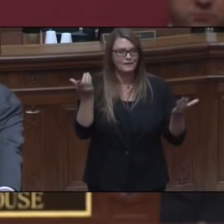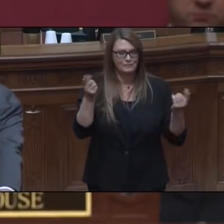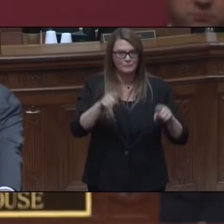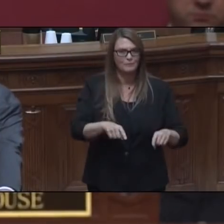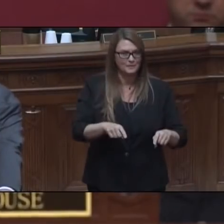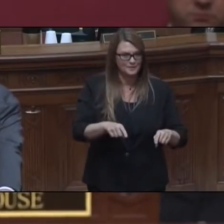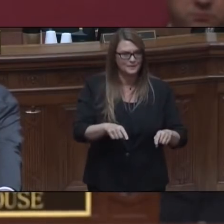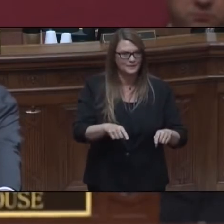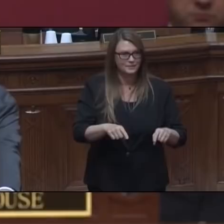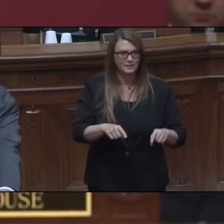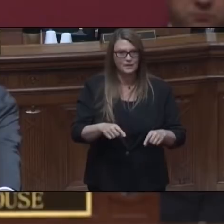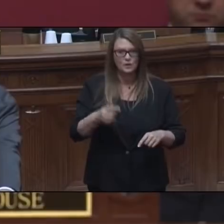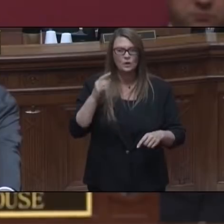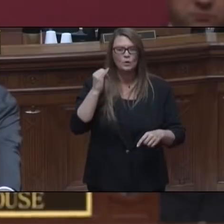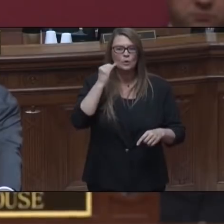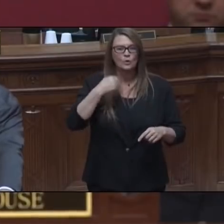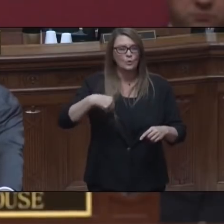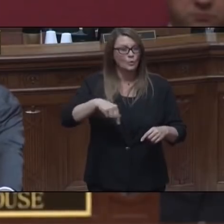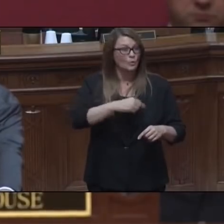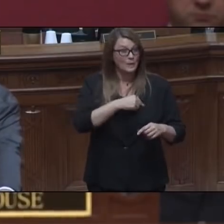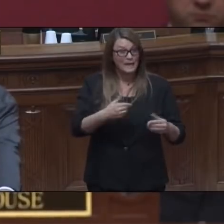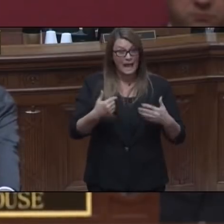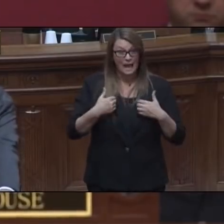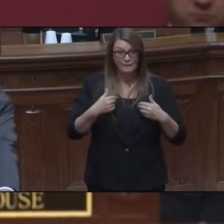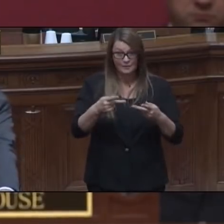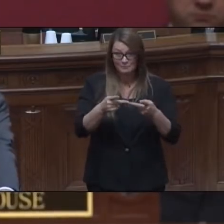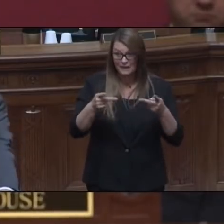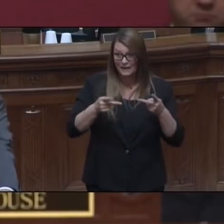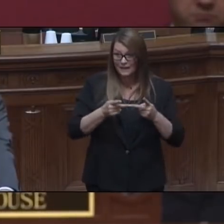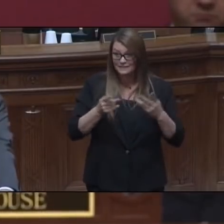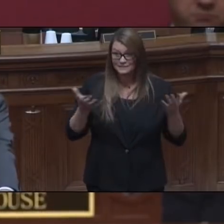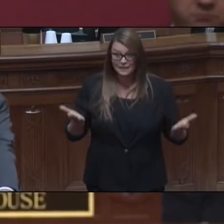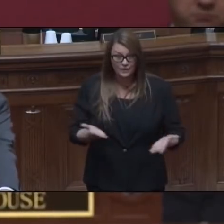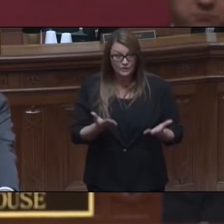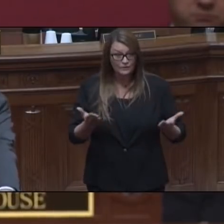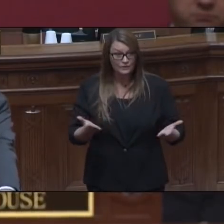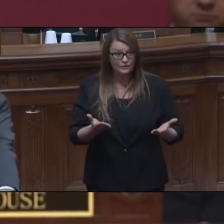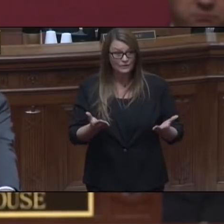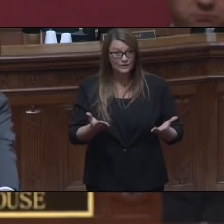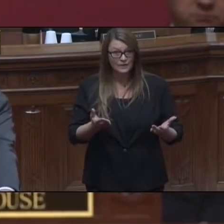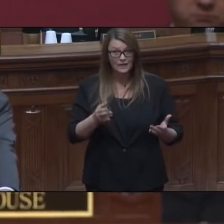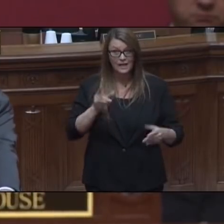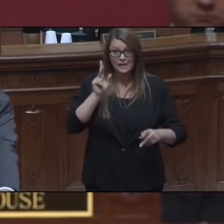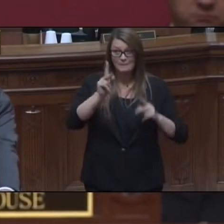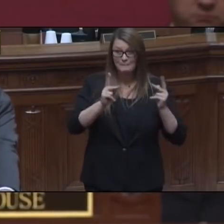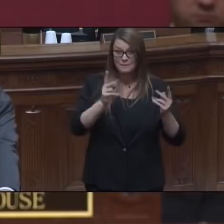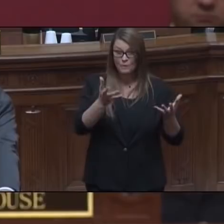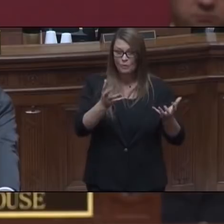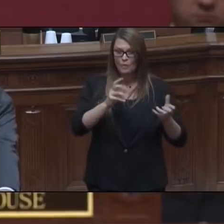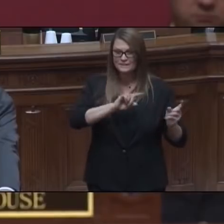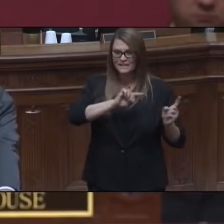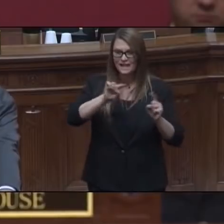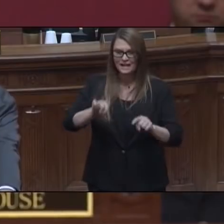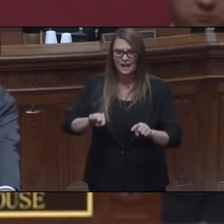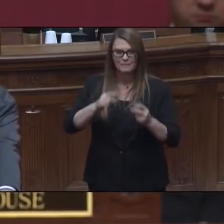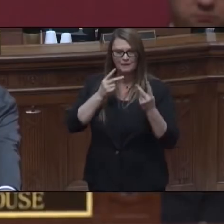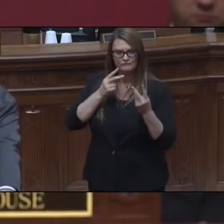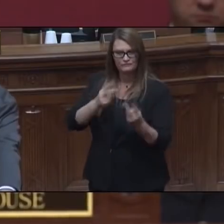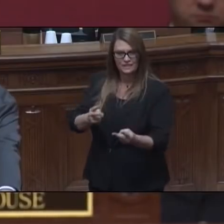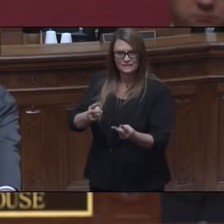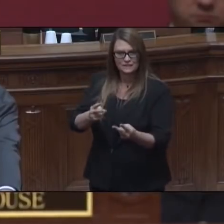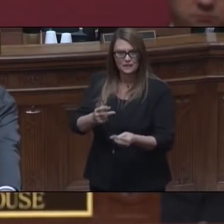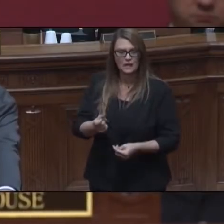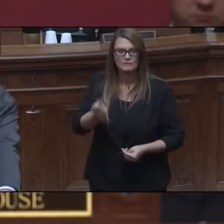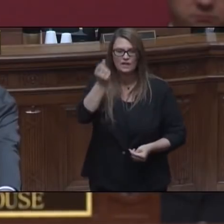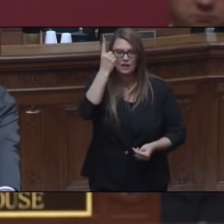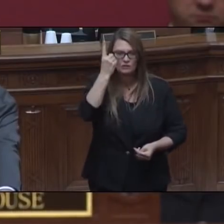Absolutely, if there's ever a place on this planet that people would want to come to if they really understood what